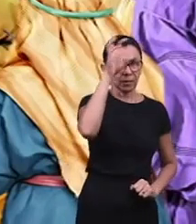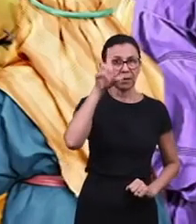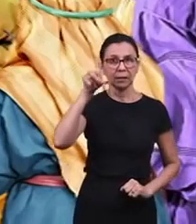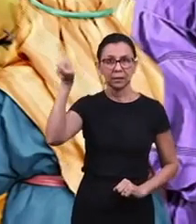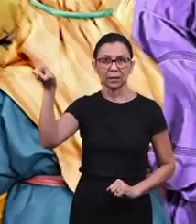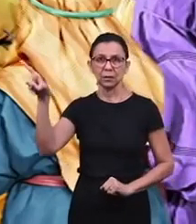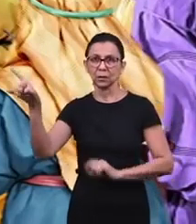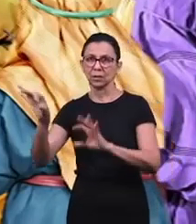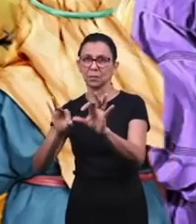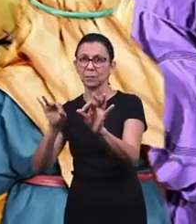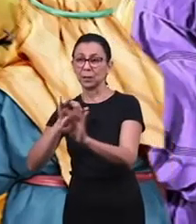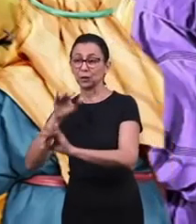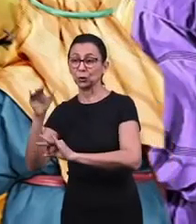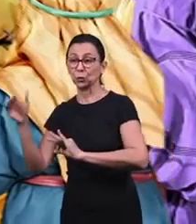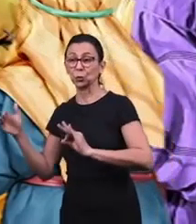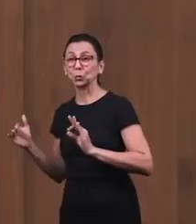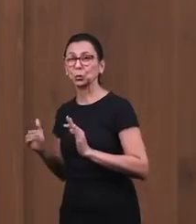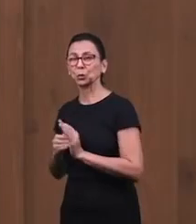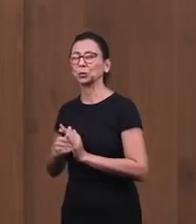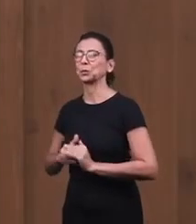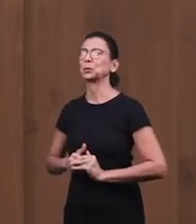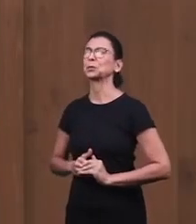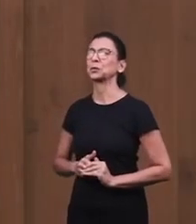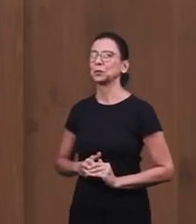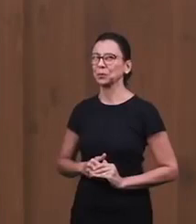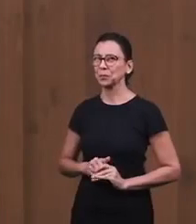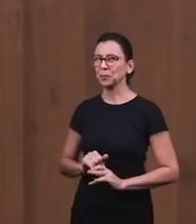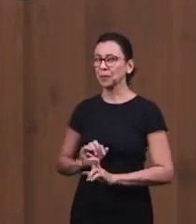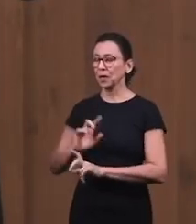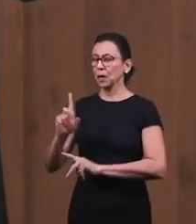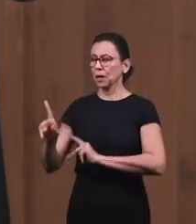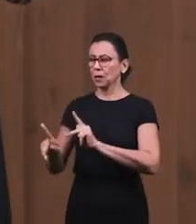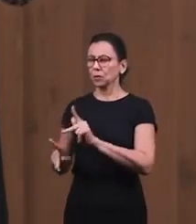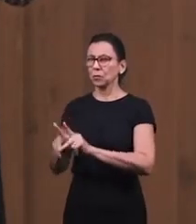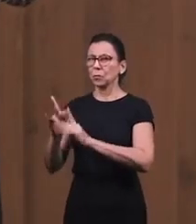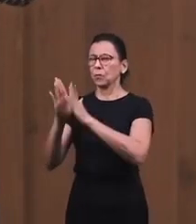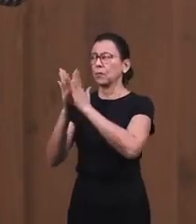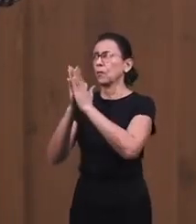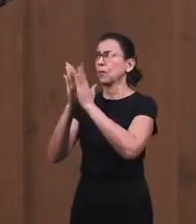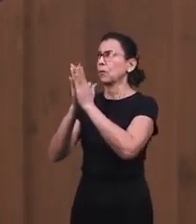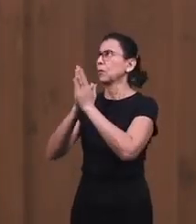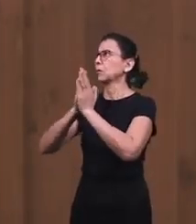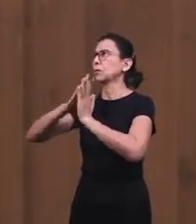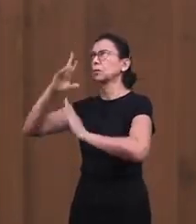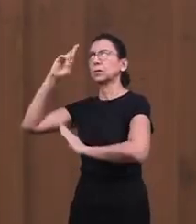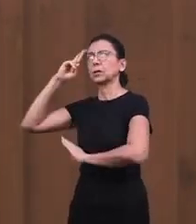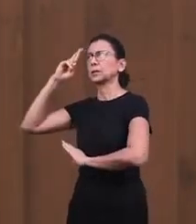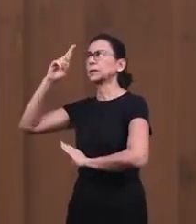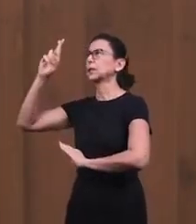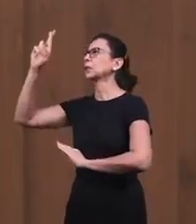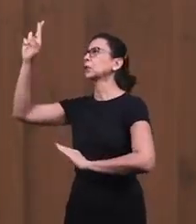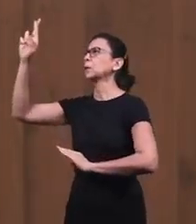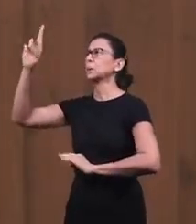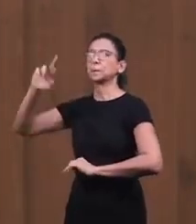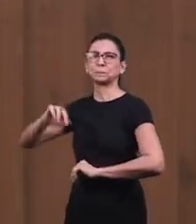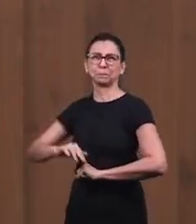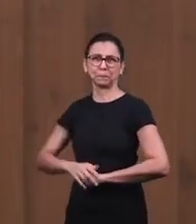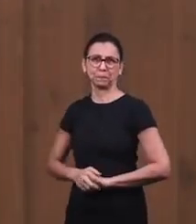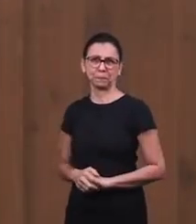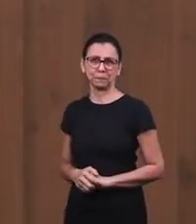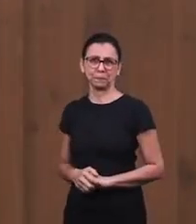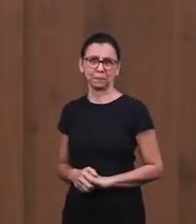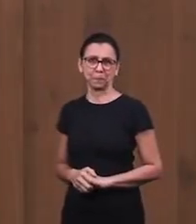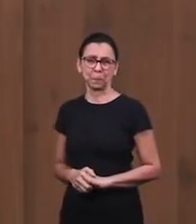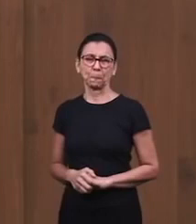them. But the people knew, and they didn't give ear to what the enemy was saying. And they continued to pray to the